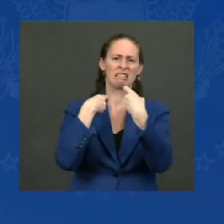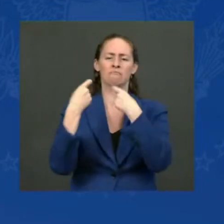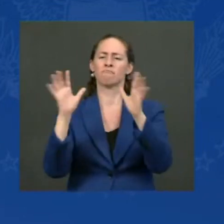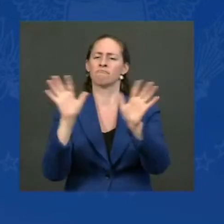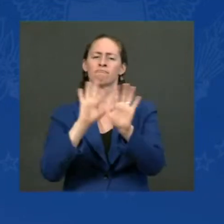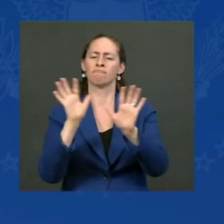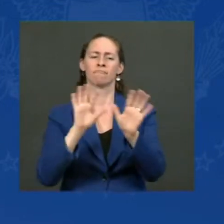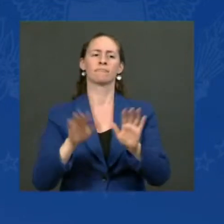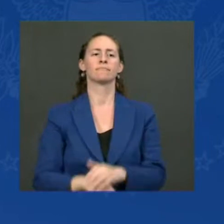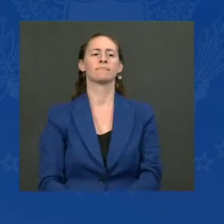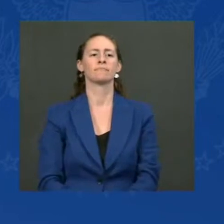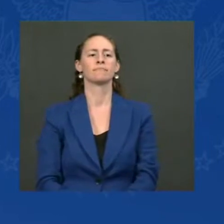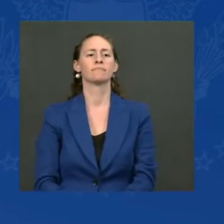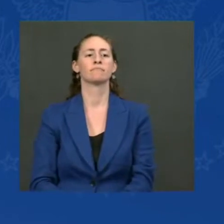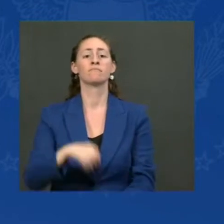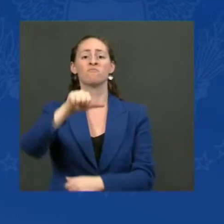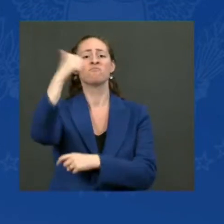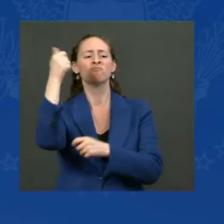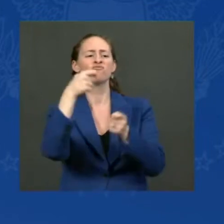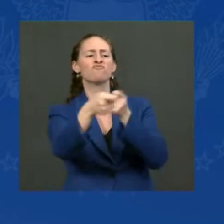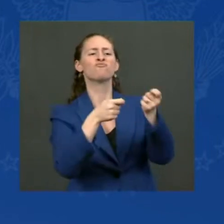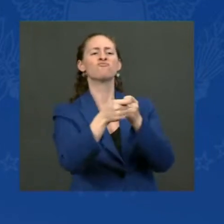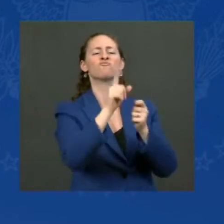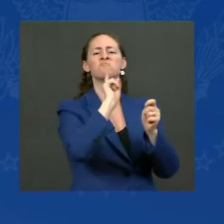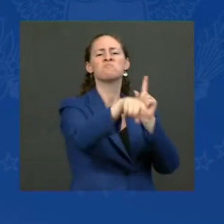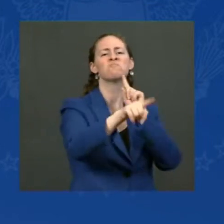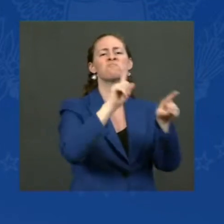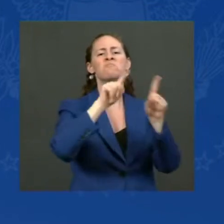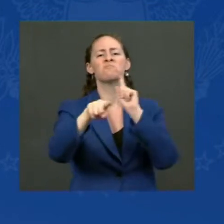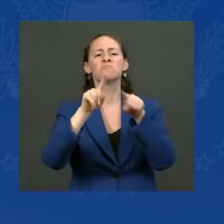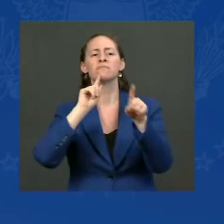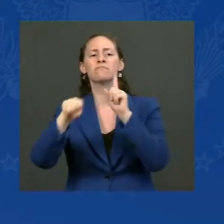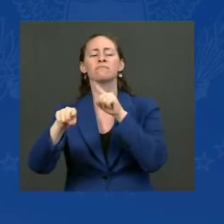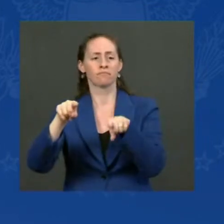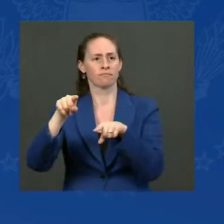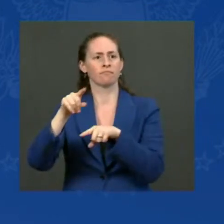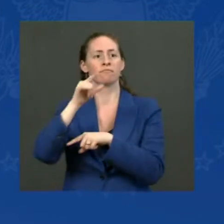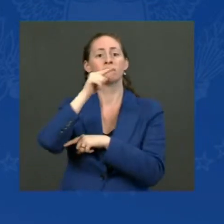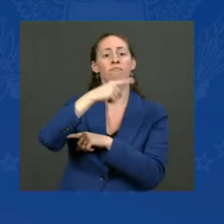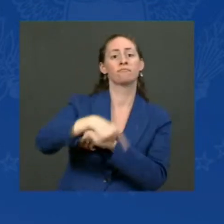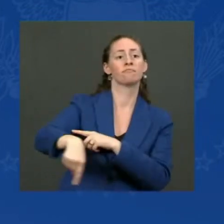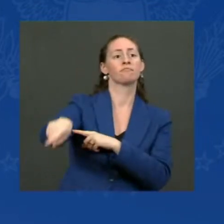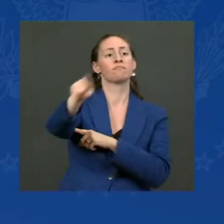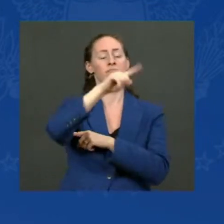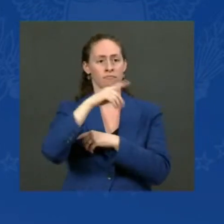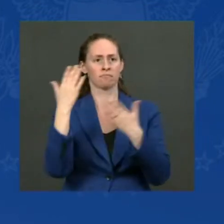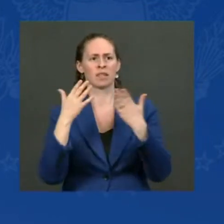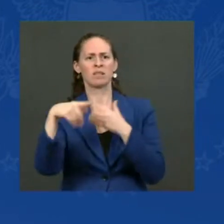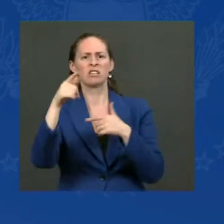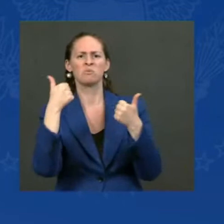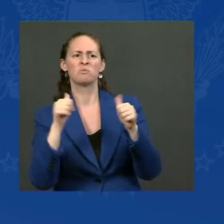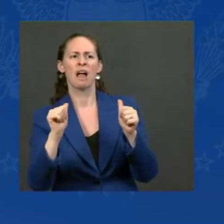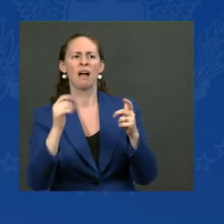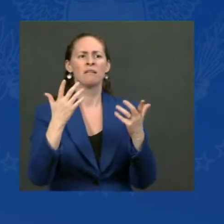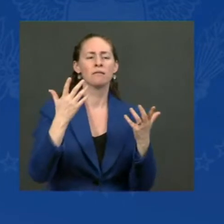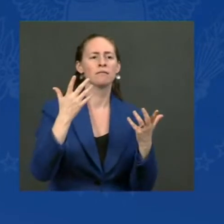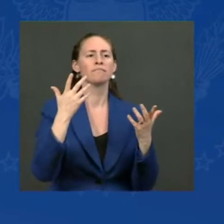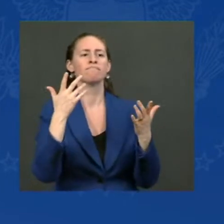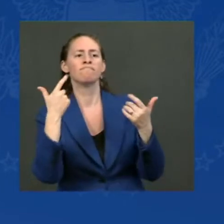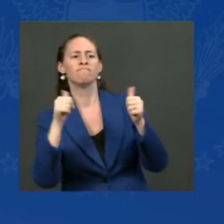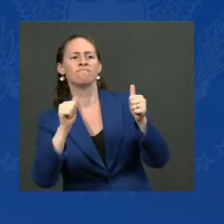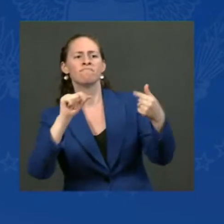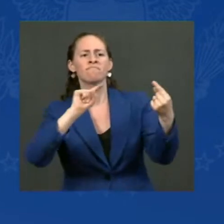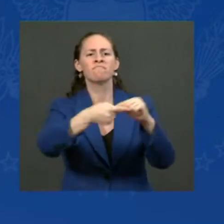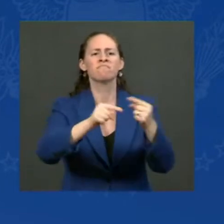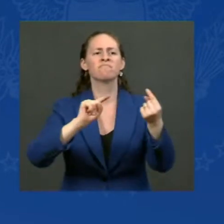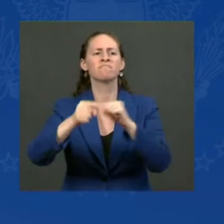Authoritarianism, the authoritarianism of the world, may seek to proclaim the end of the age of democracy, but they're